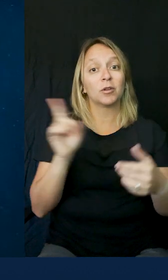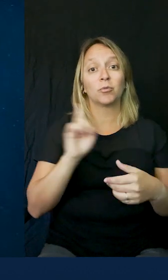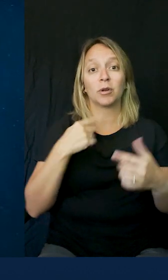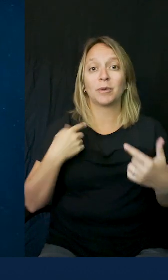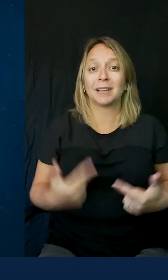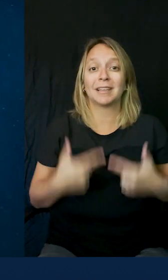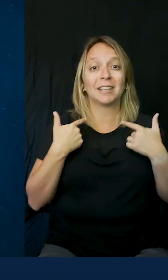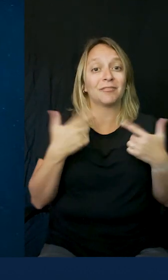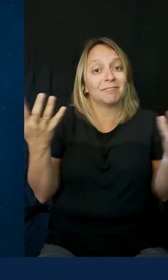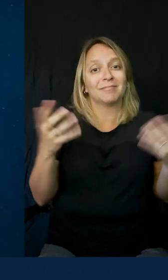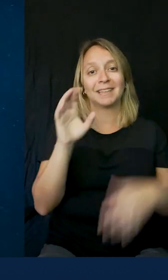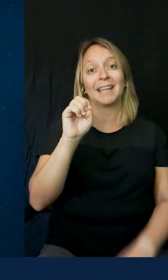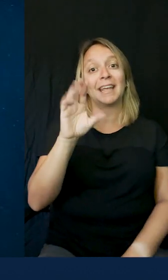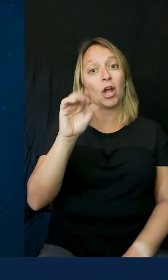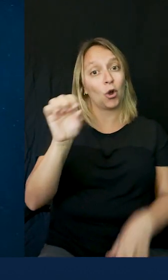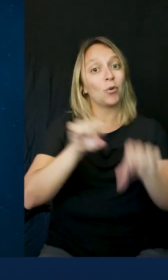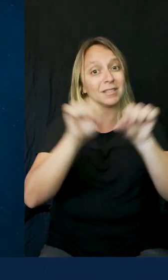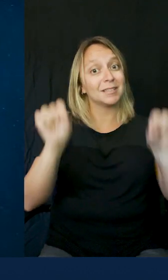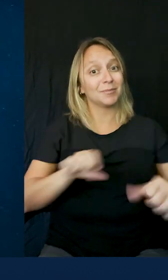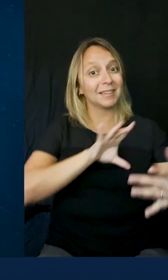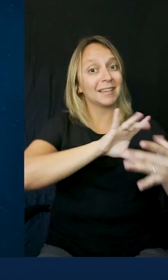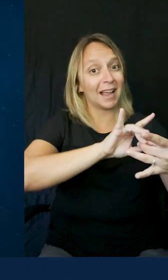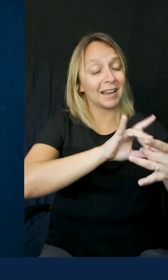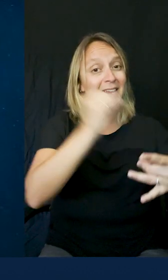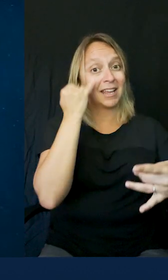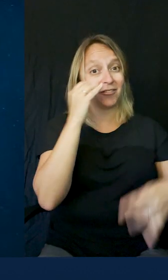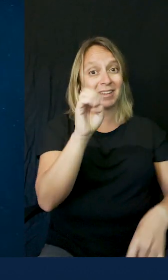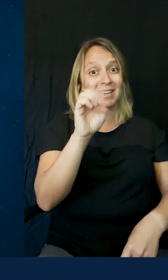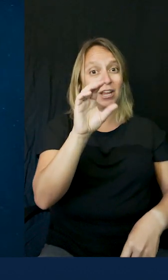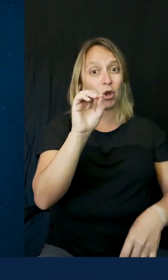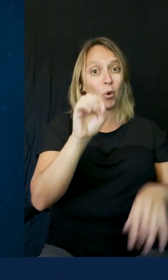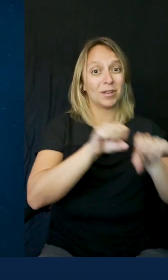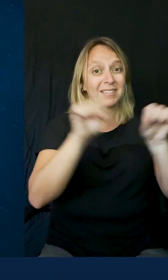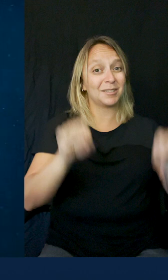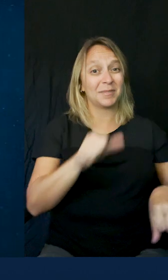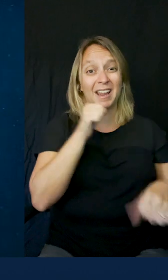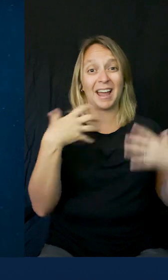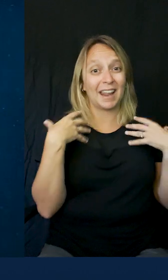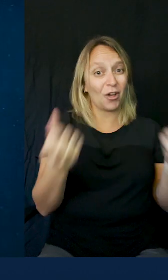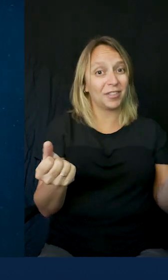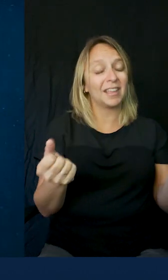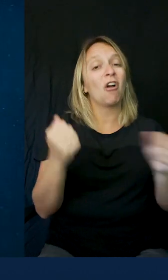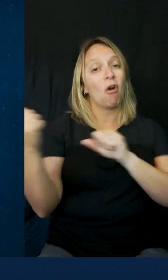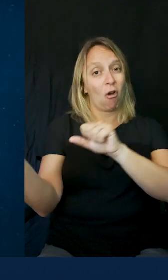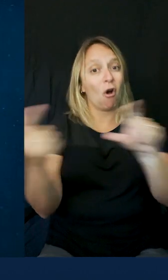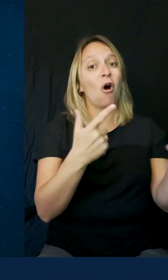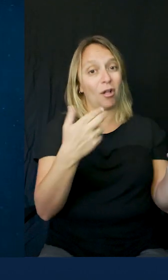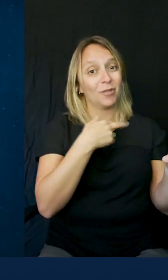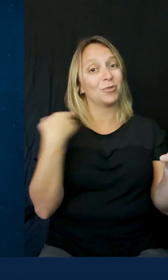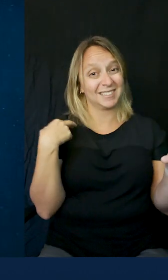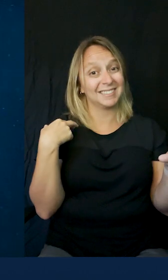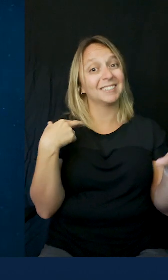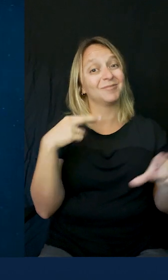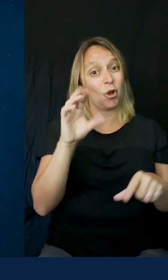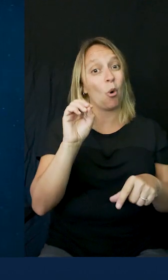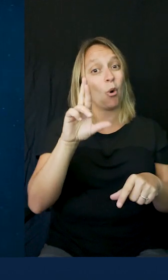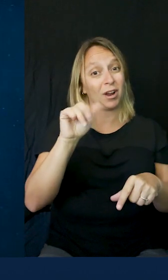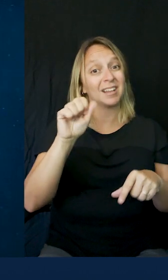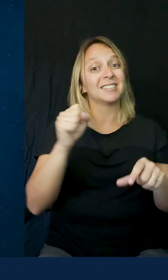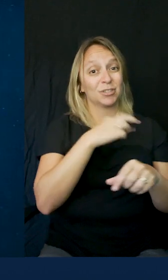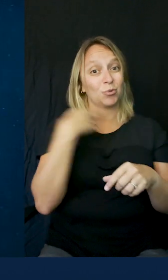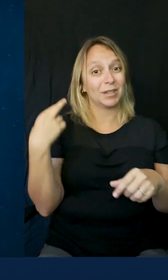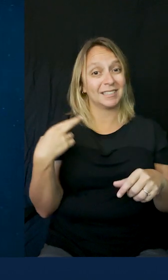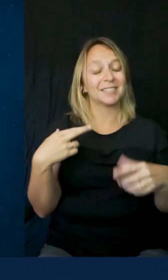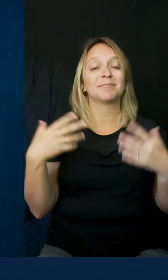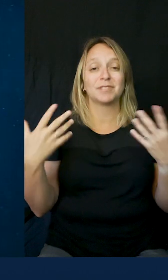connect. And when an ecosystem is unhealthy, we are all at risk. Our orcas are at risk. So let's take a quick dive into the orcas world to